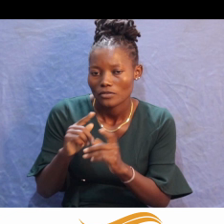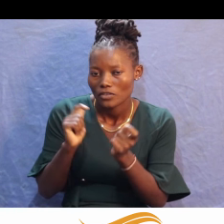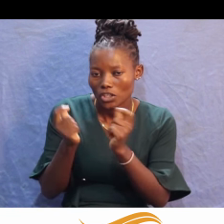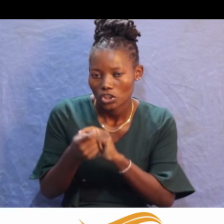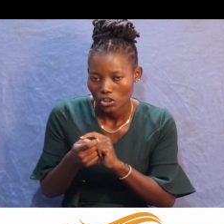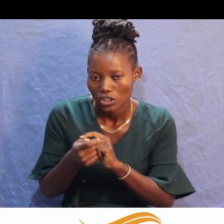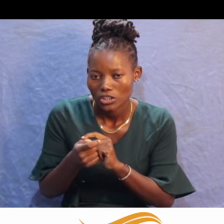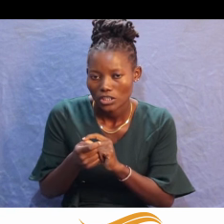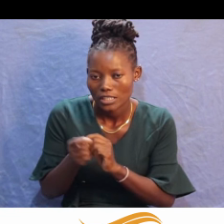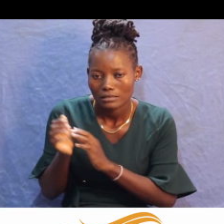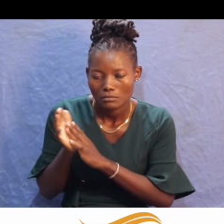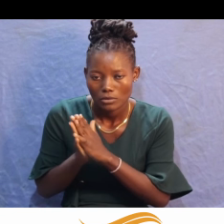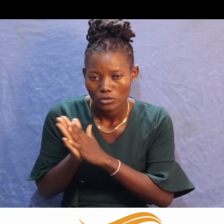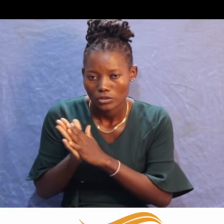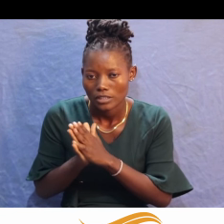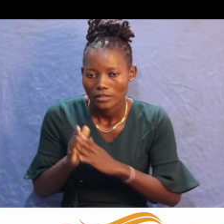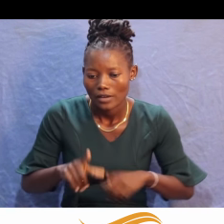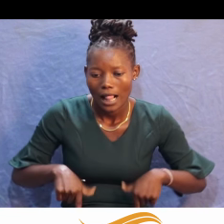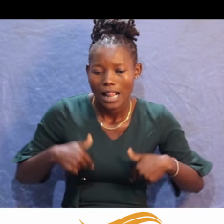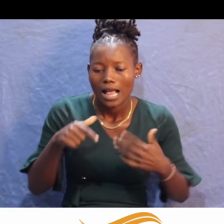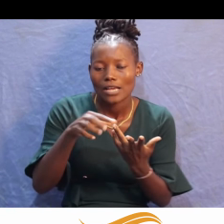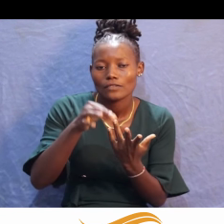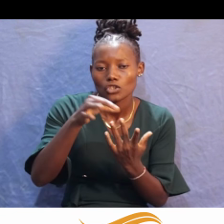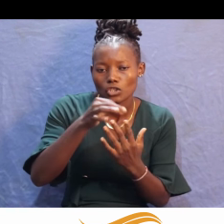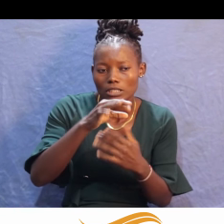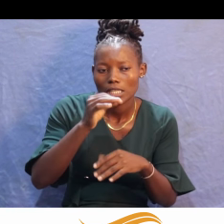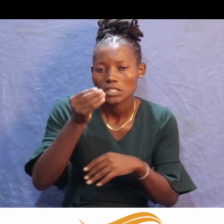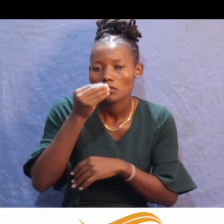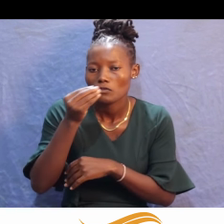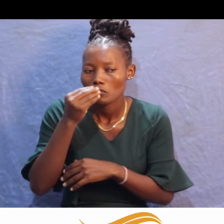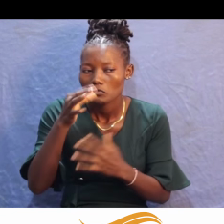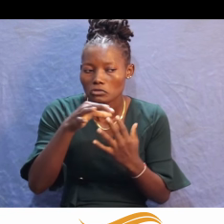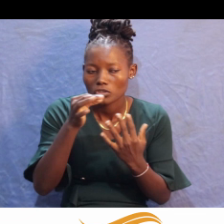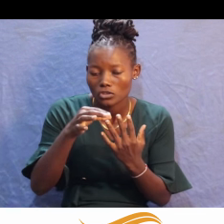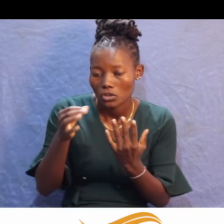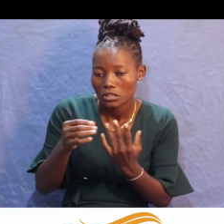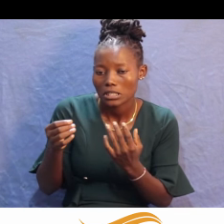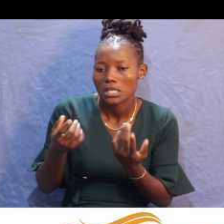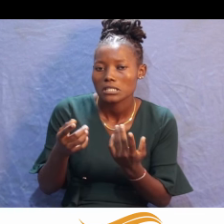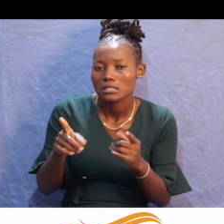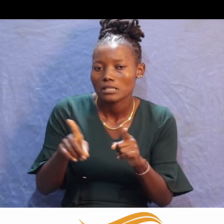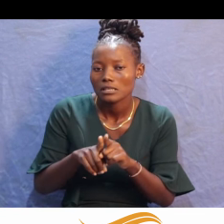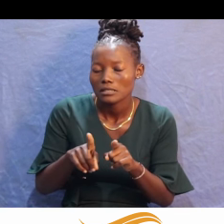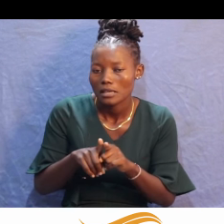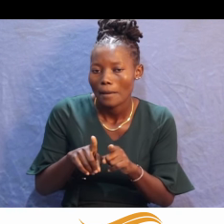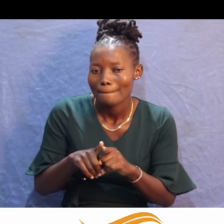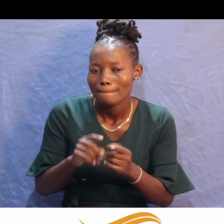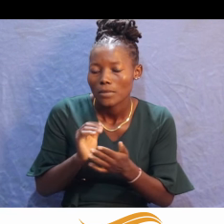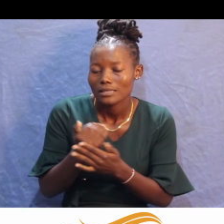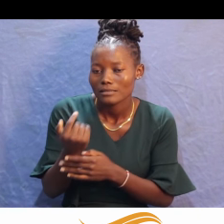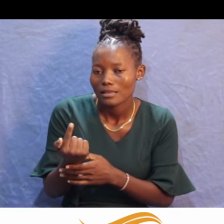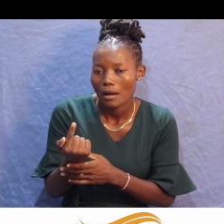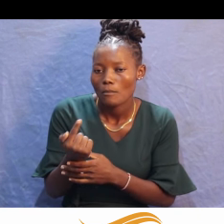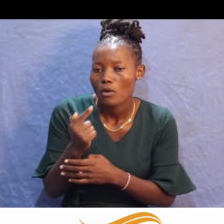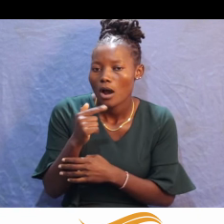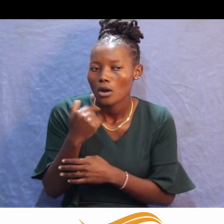in motivation, in life choices, food choices. He's the epitome of someone that